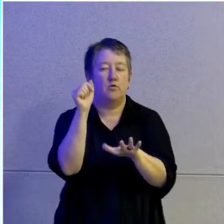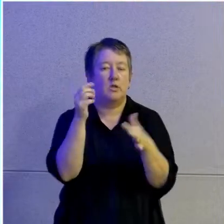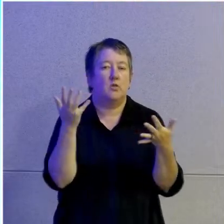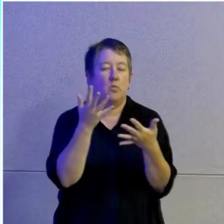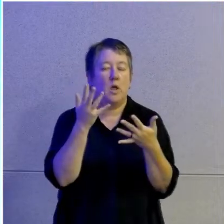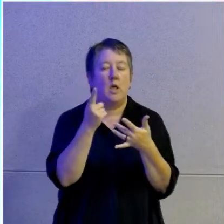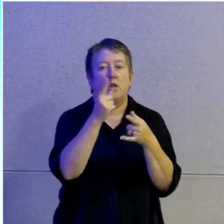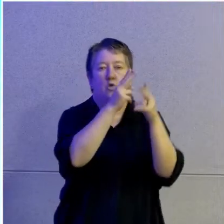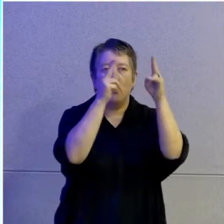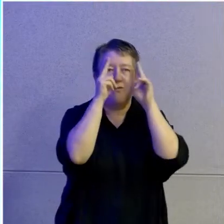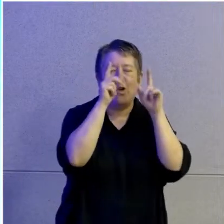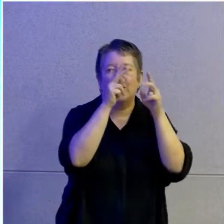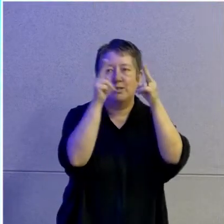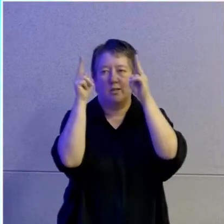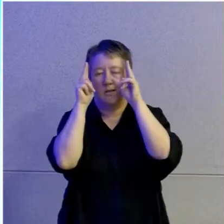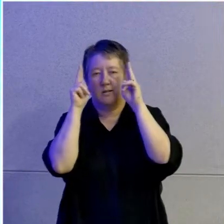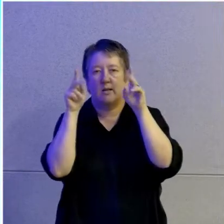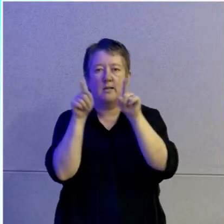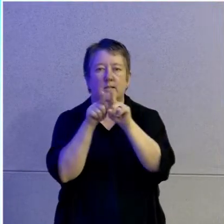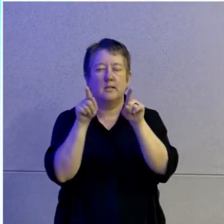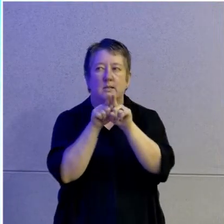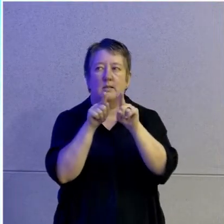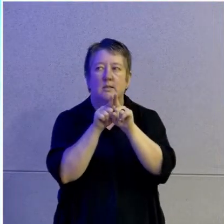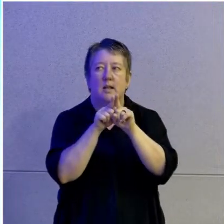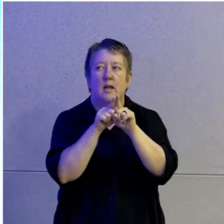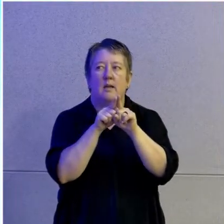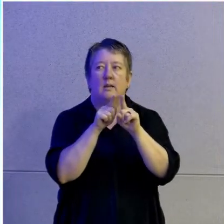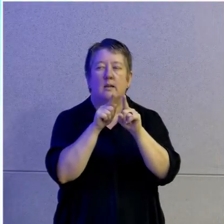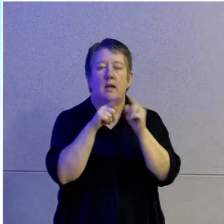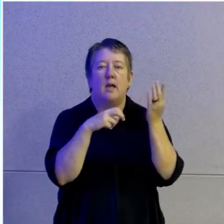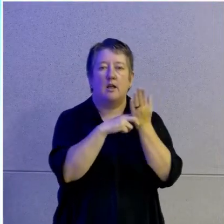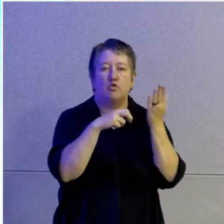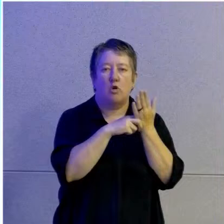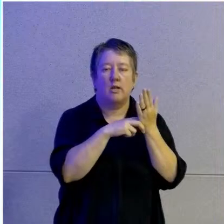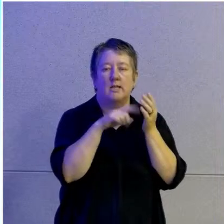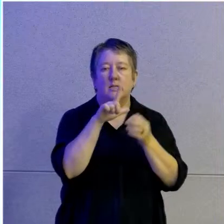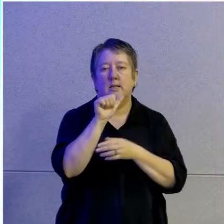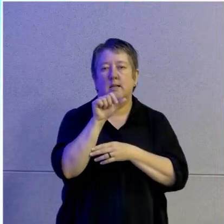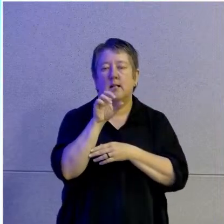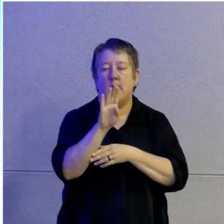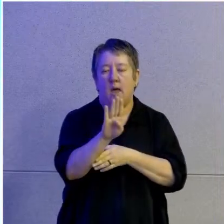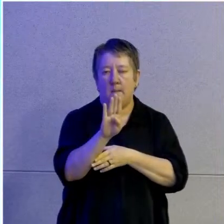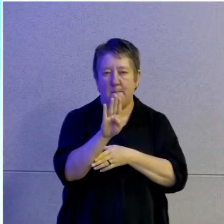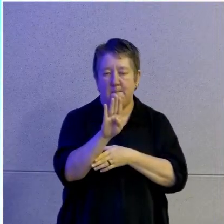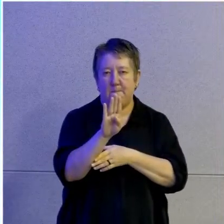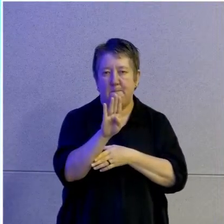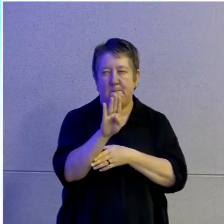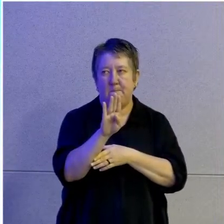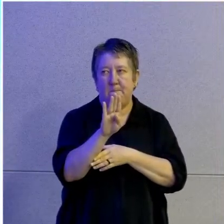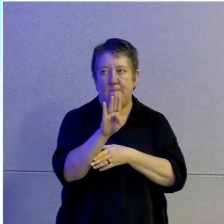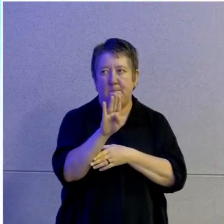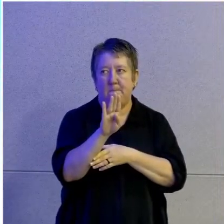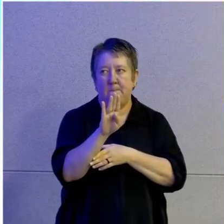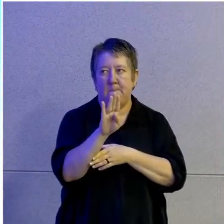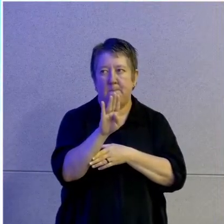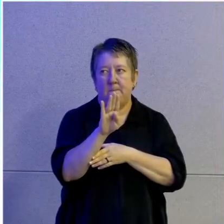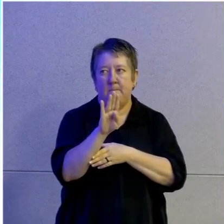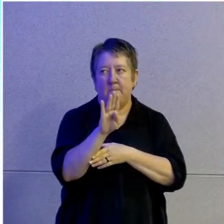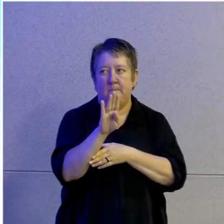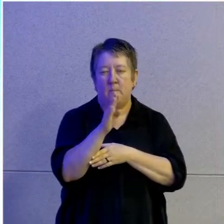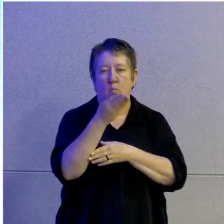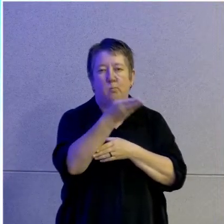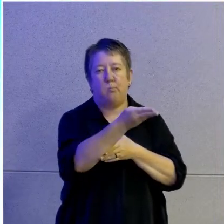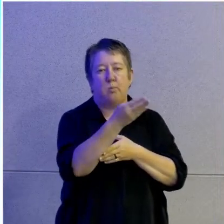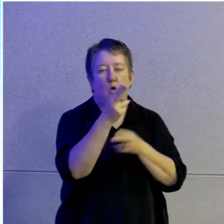universities, such as the high throughput electronics laboratory that is seen to be existing at the University